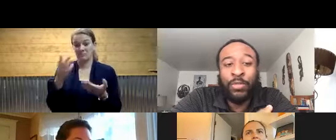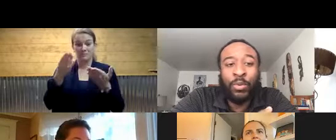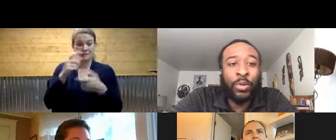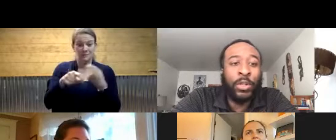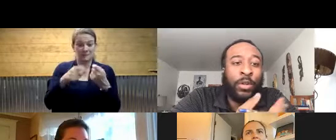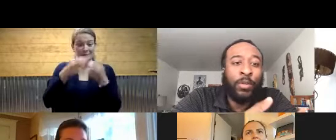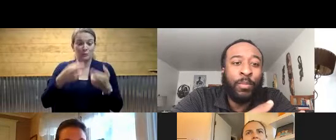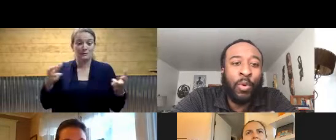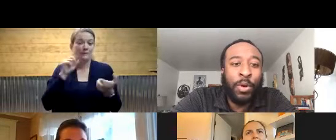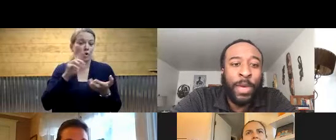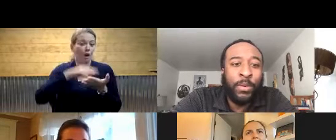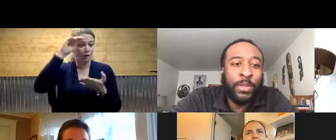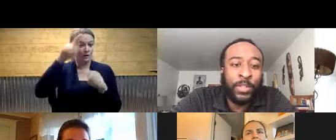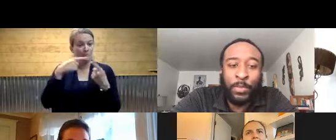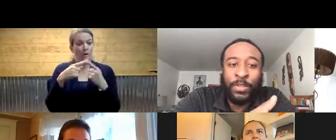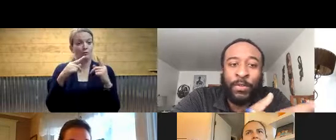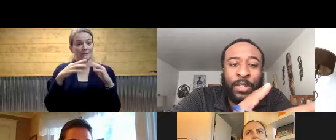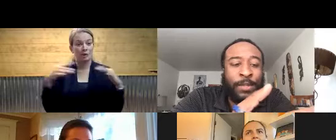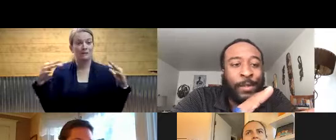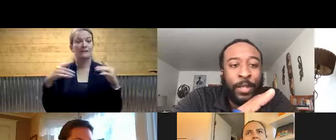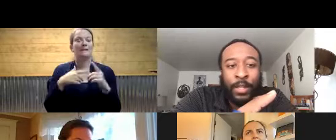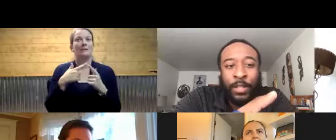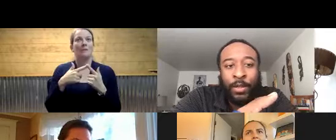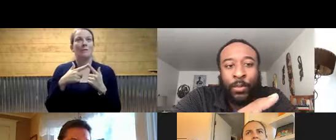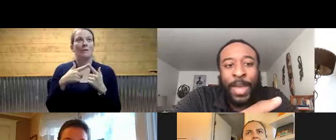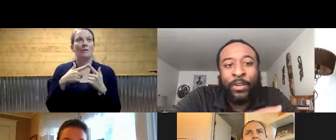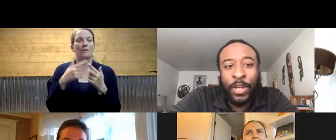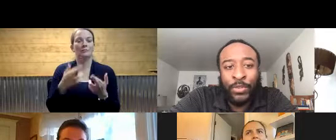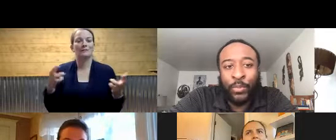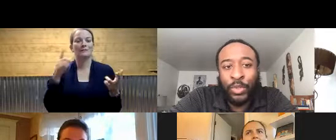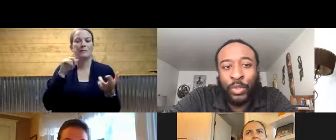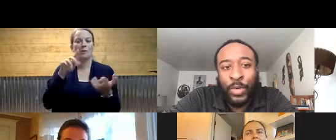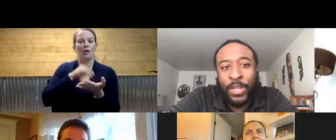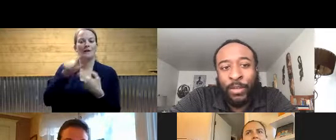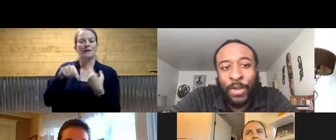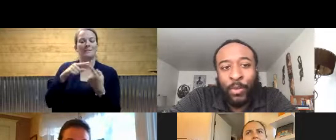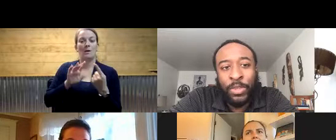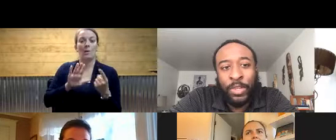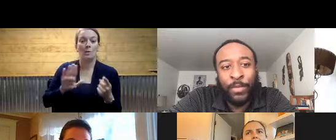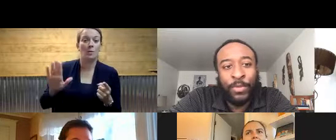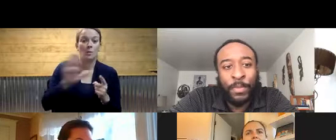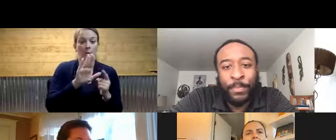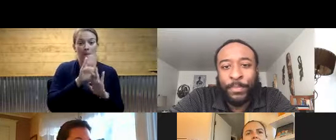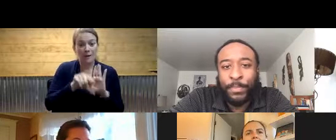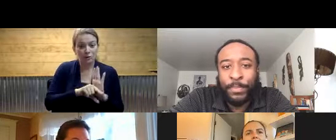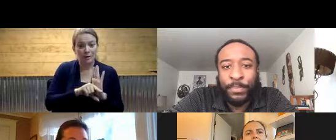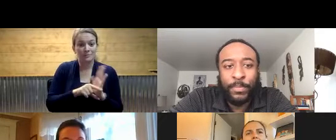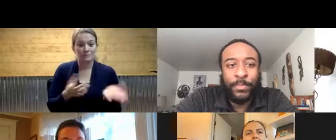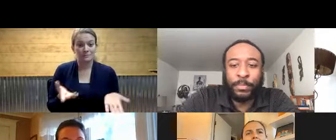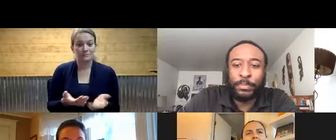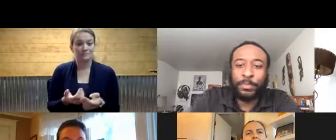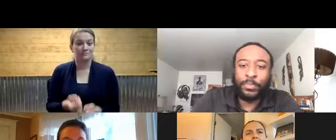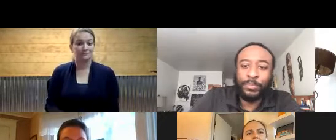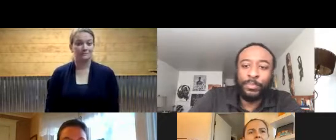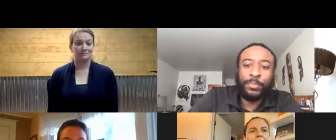in general, or to learn more about the specific, backgrounds in which you identify with and come from?